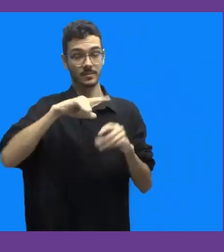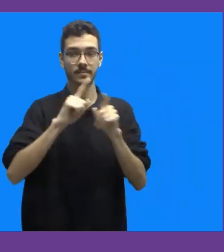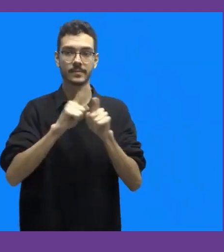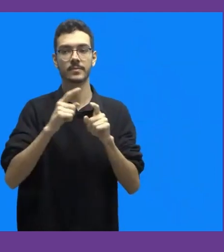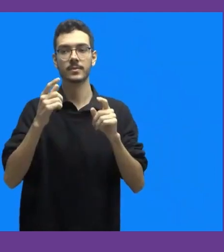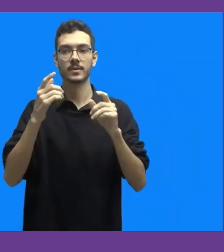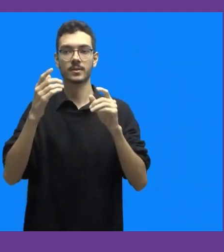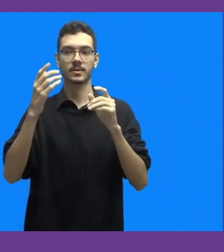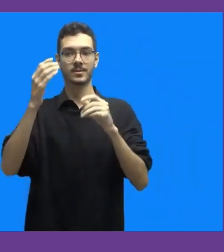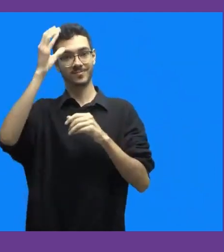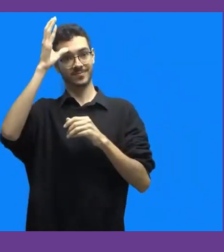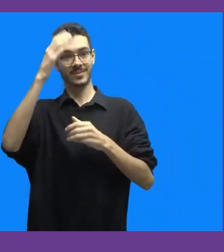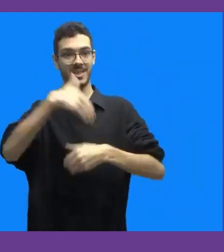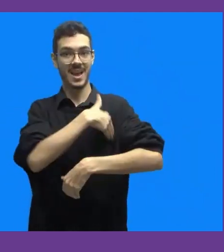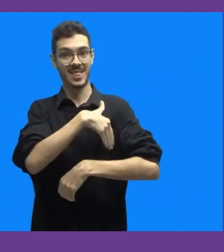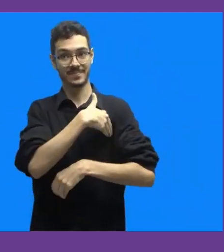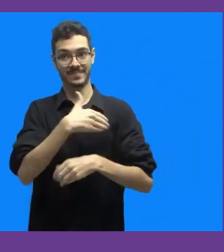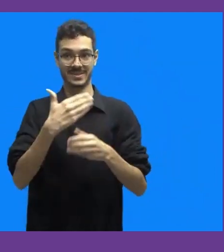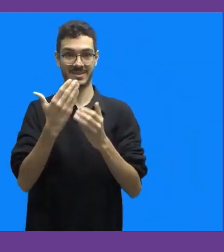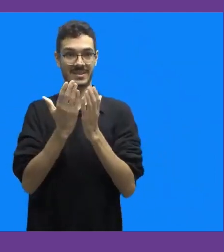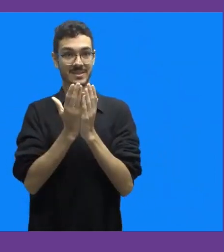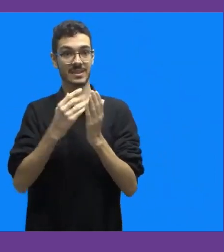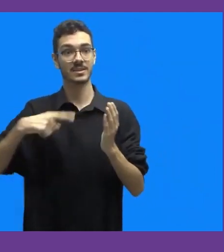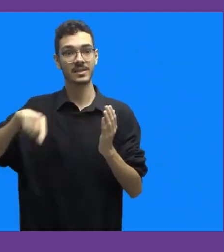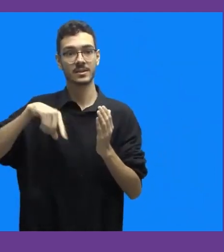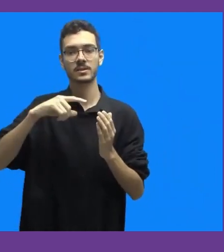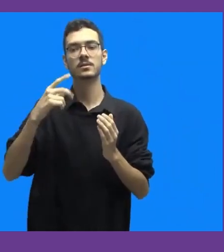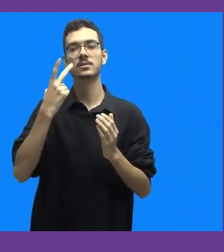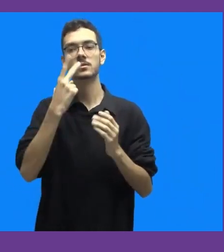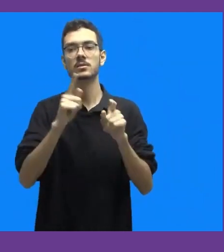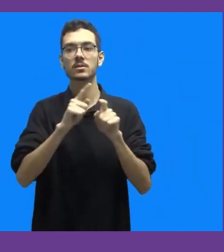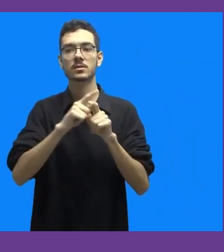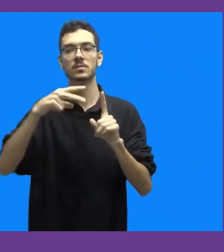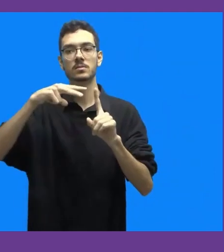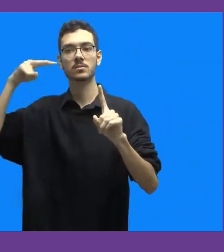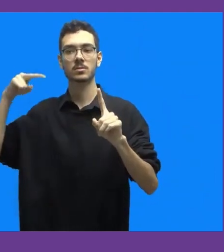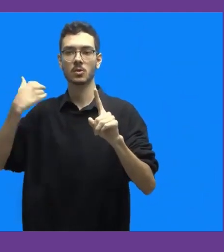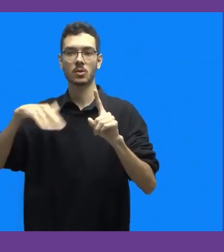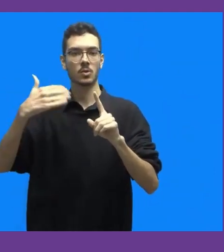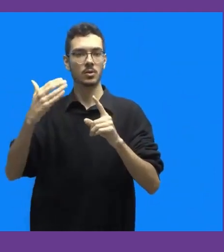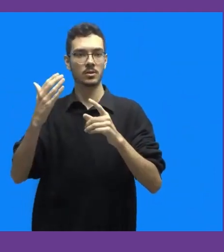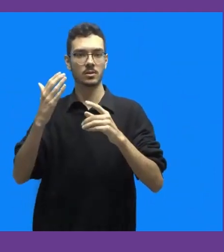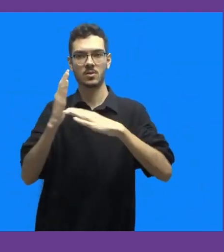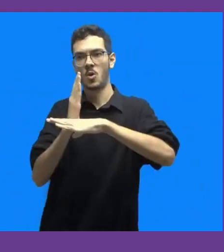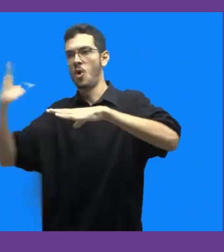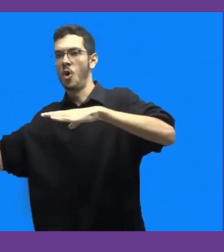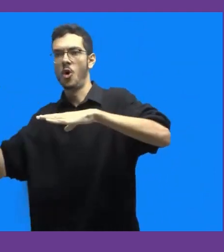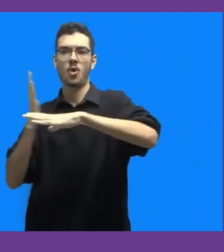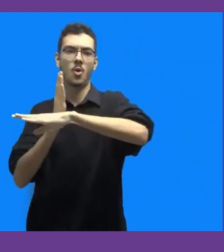very important. Thank you. And a phrase we use, it's normal to be different.